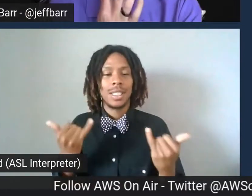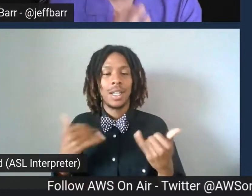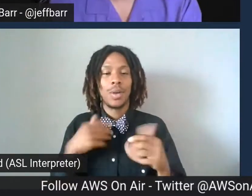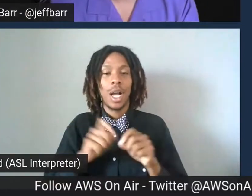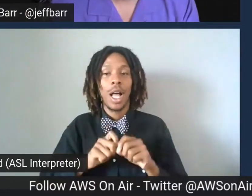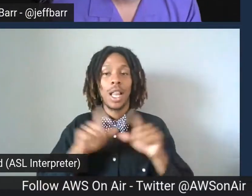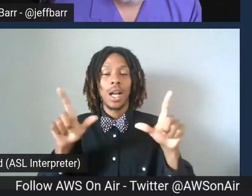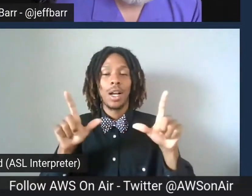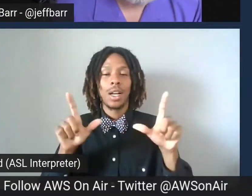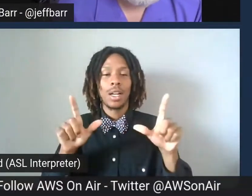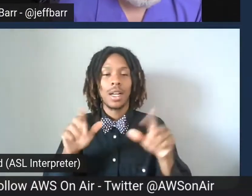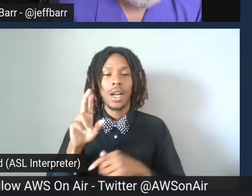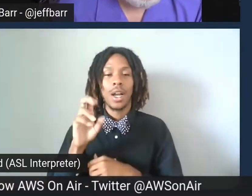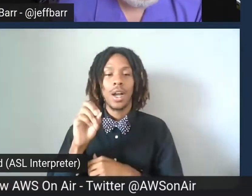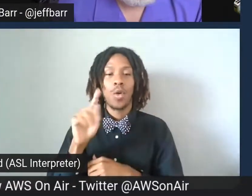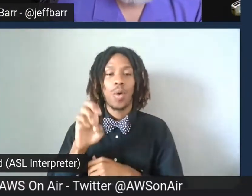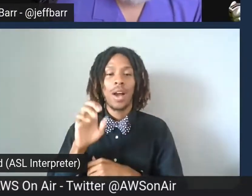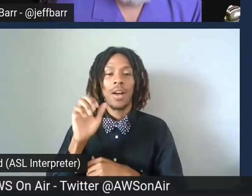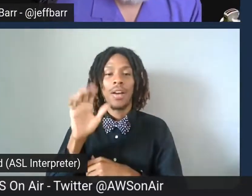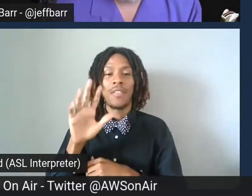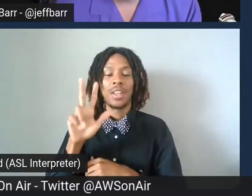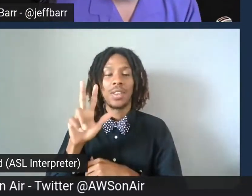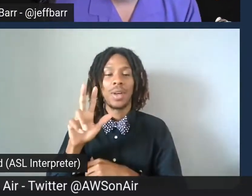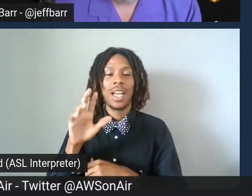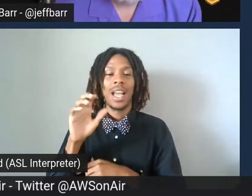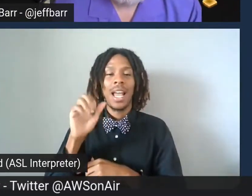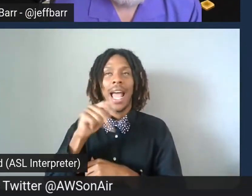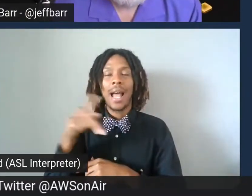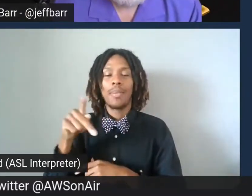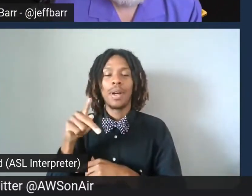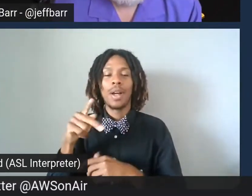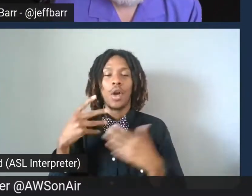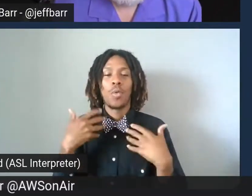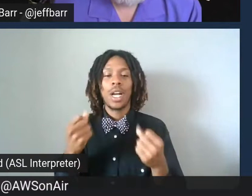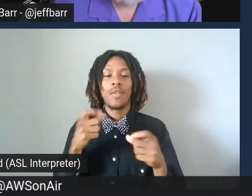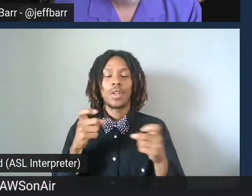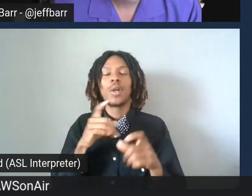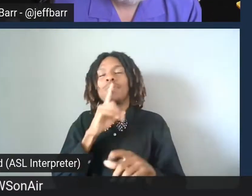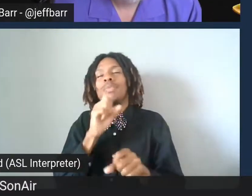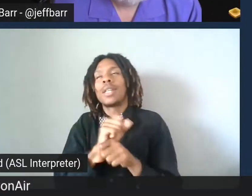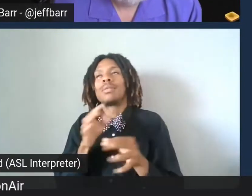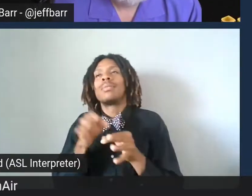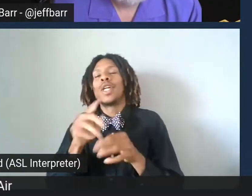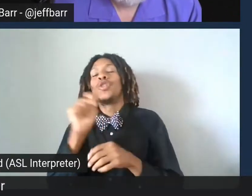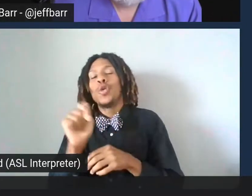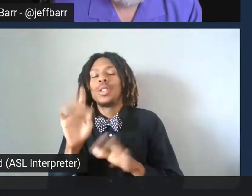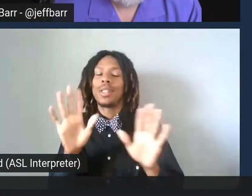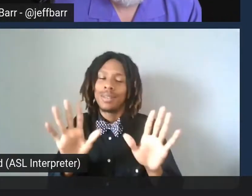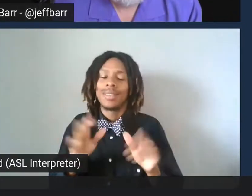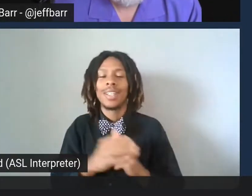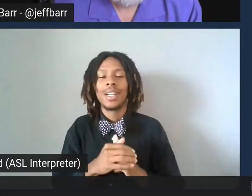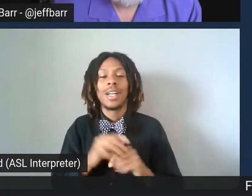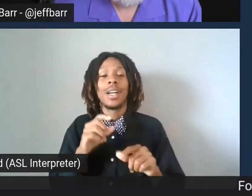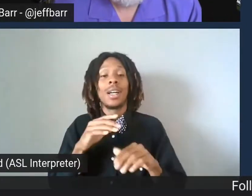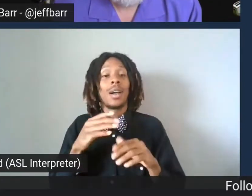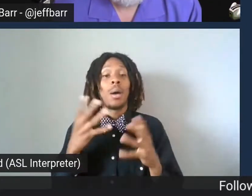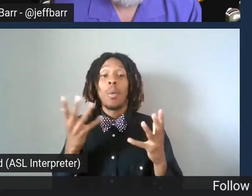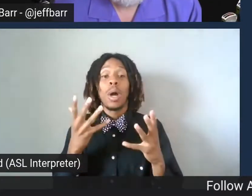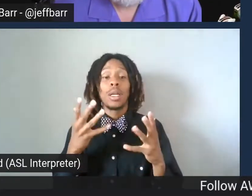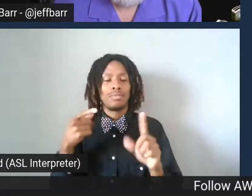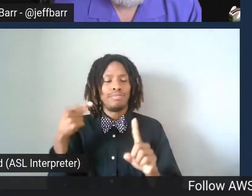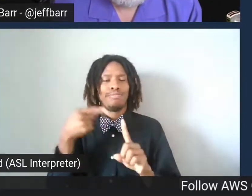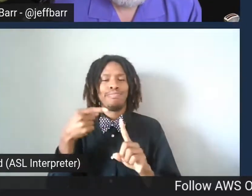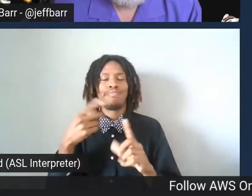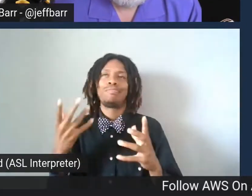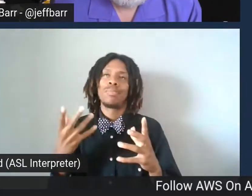launching Route 53 Application Recovery Controller. Actually, we launched it on Tuesday. And basically what it is